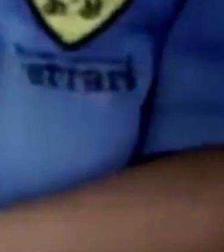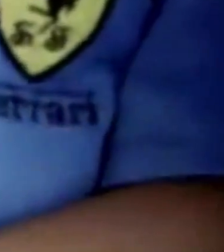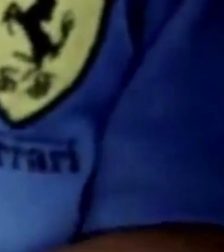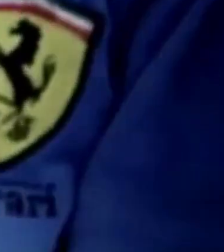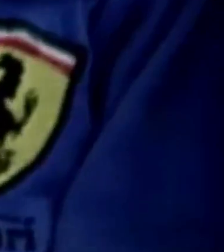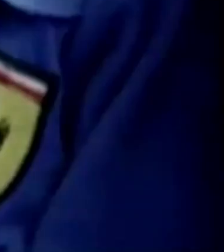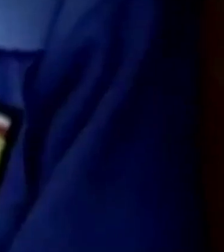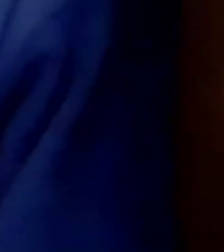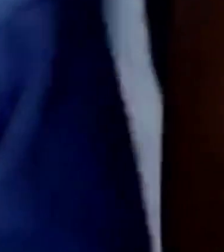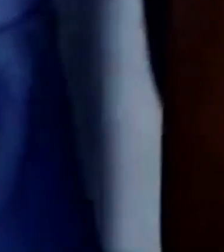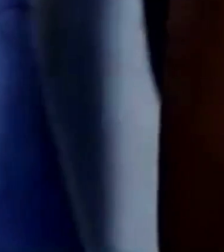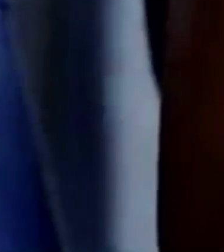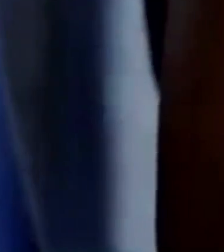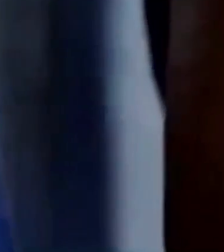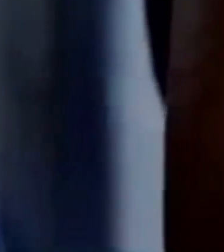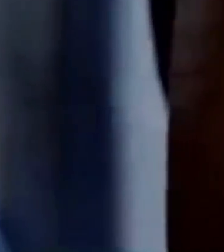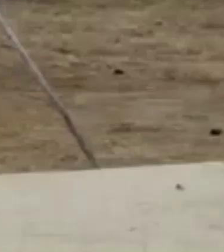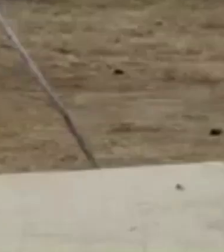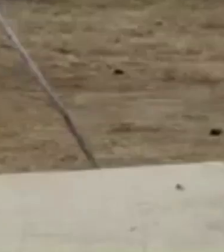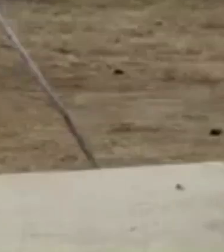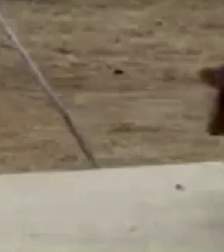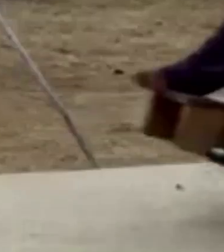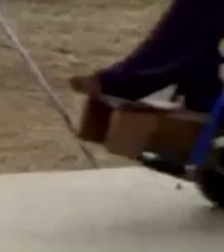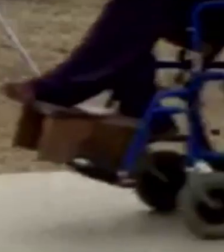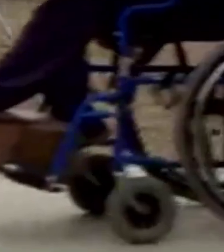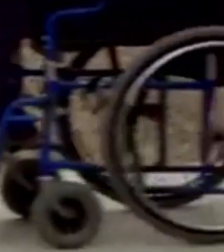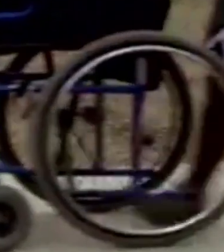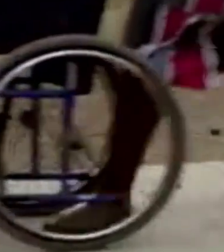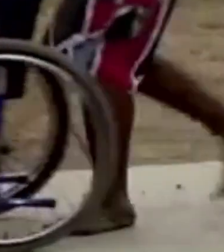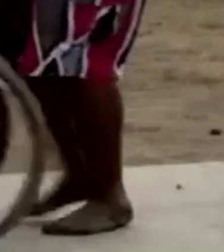towards disabled people.